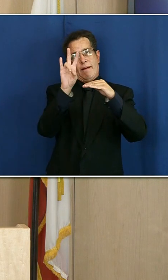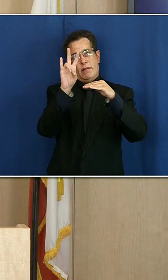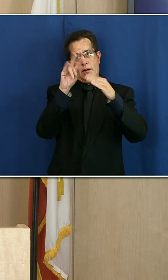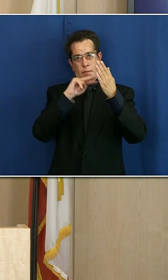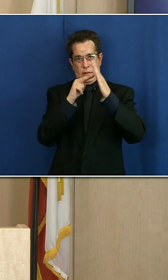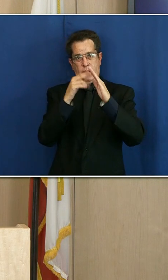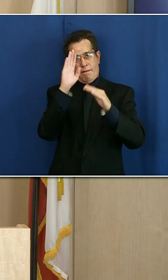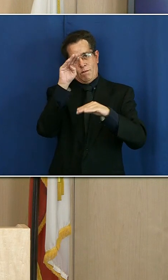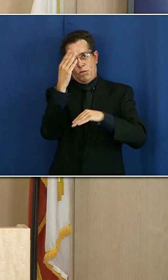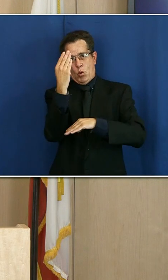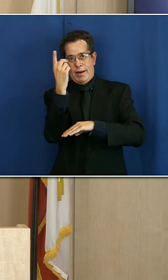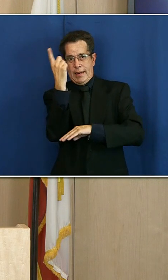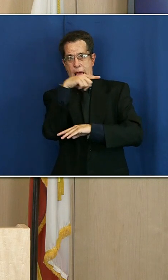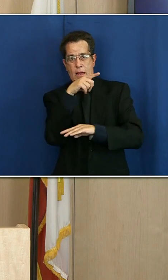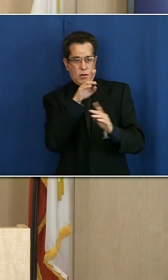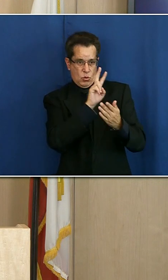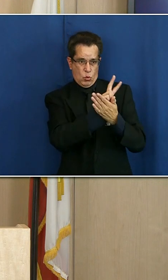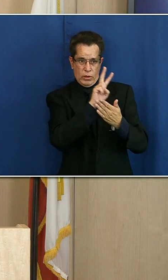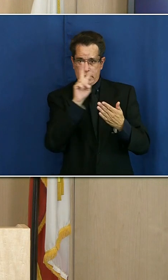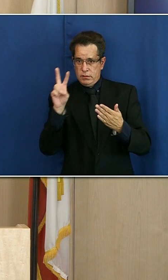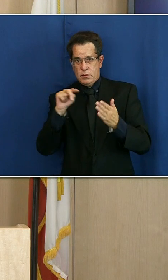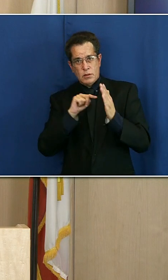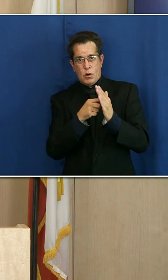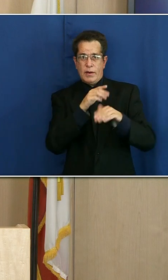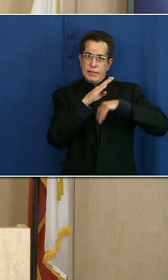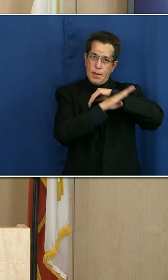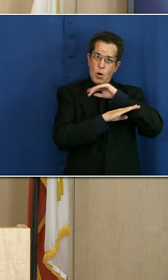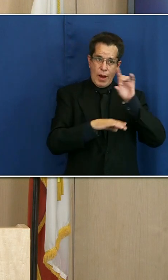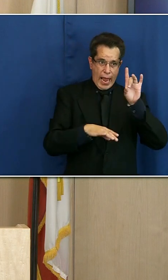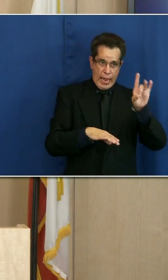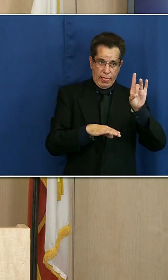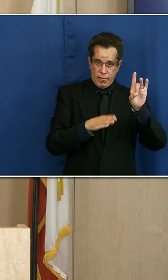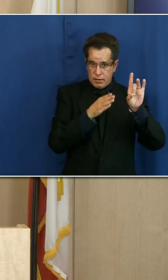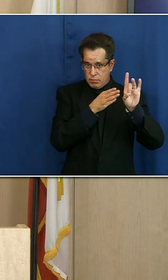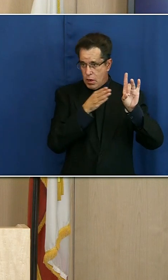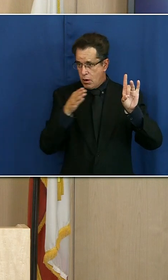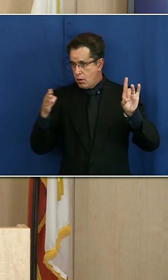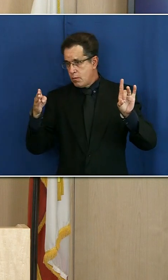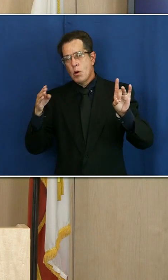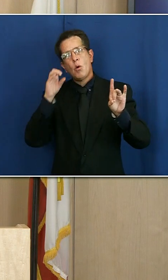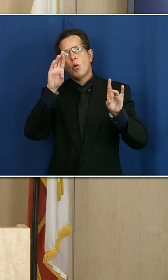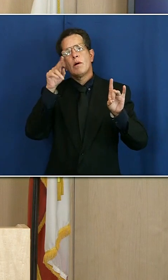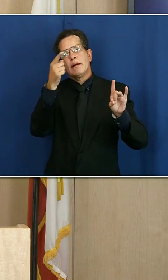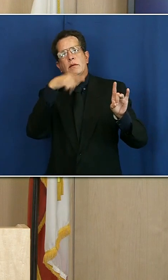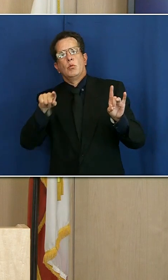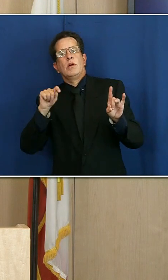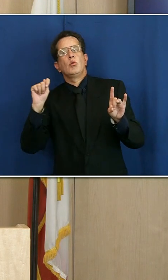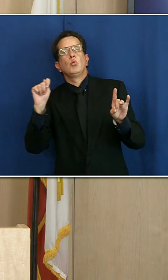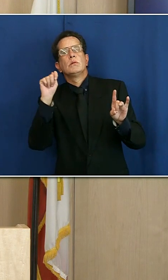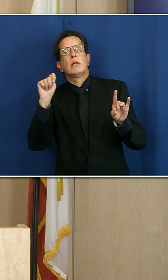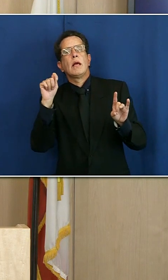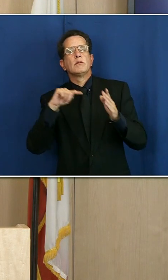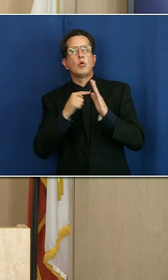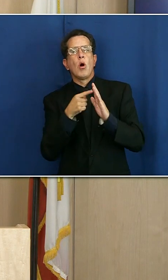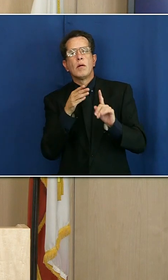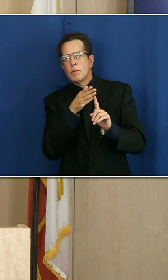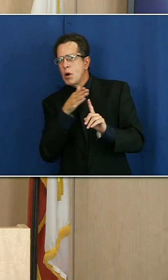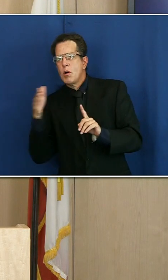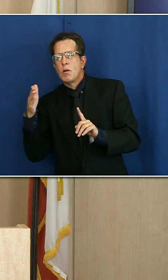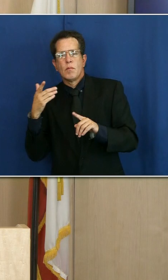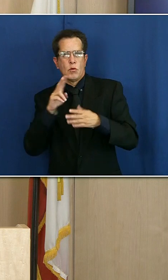14-day countdown toward Tier 1 begin on September 8th or begin the following Tuesday? Okay, I believe,